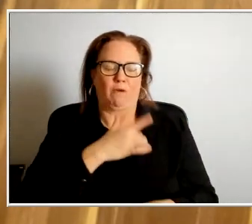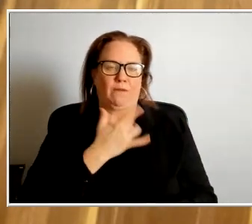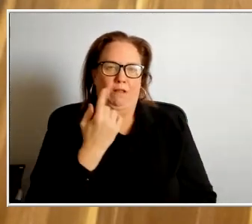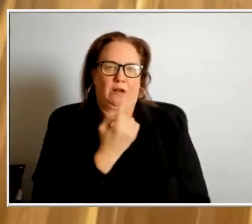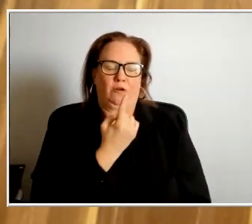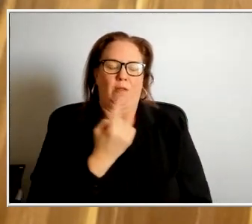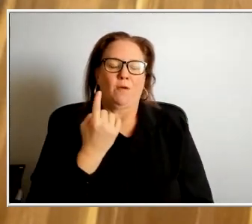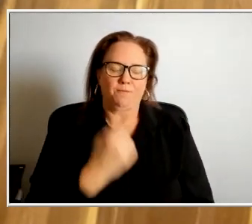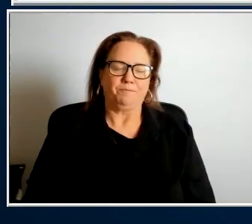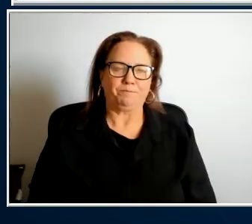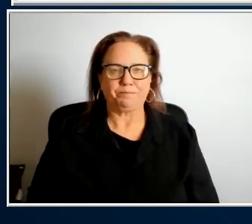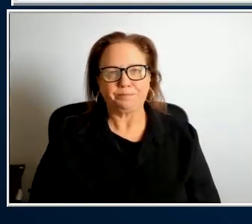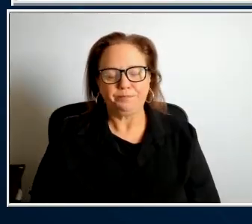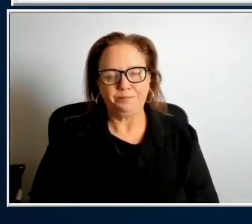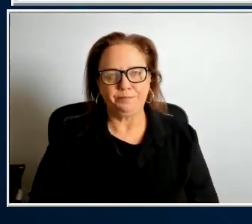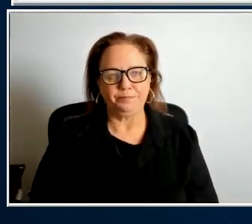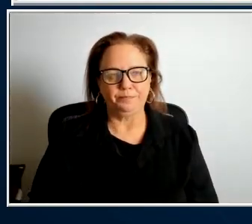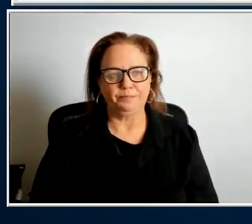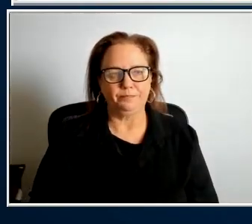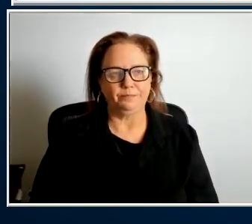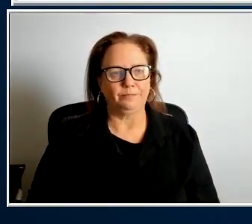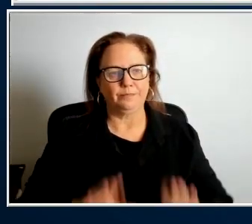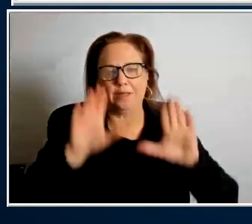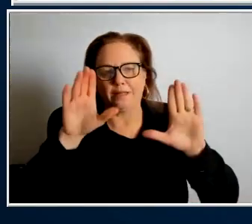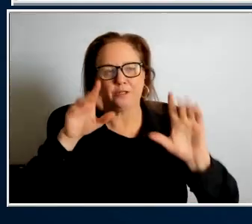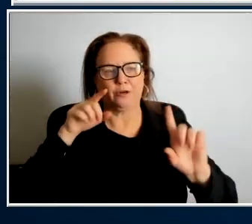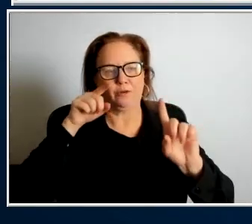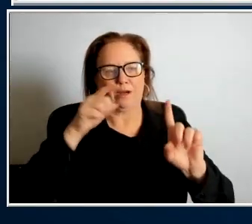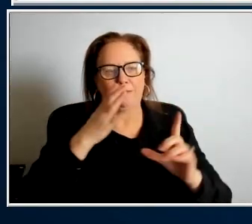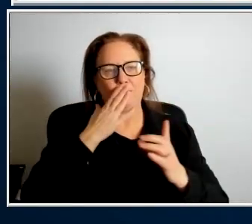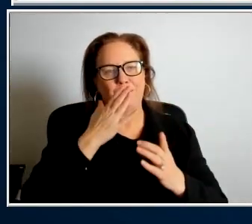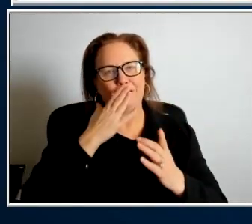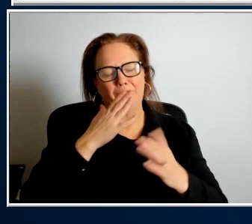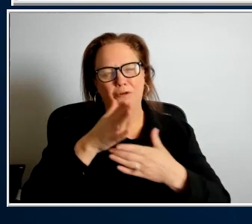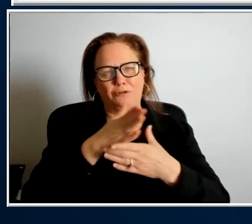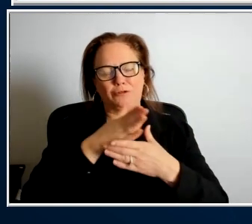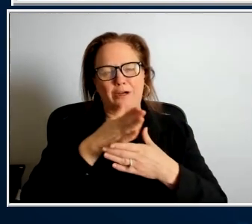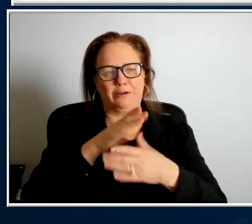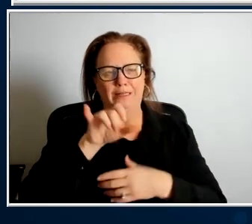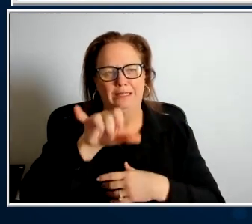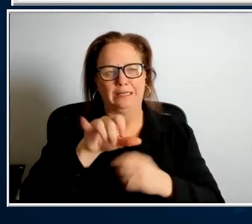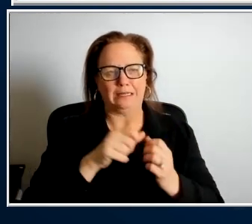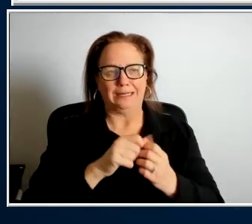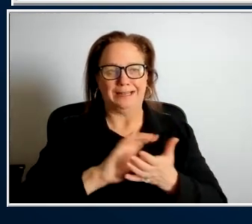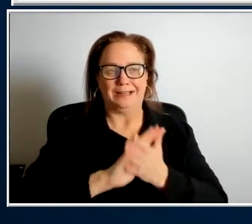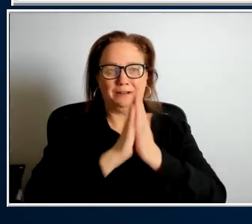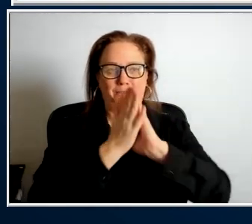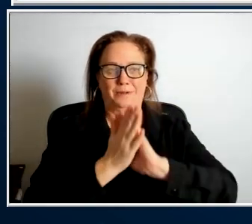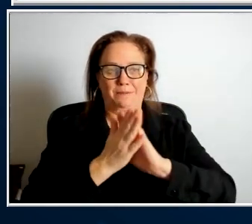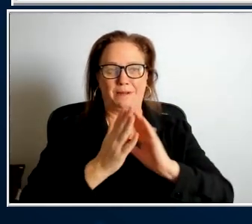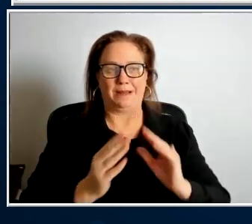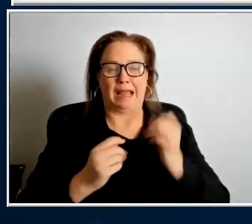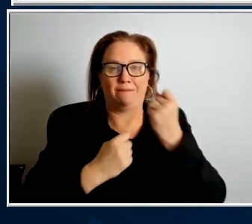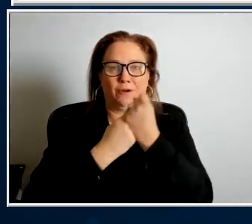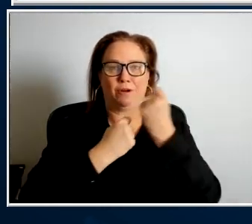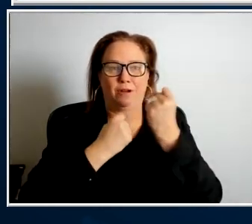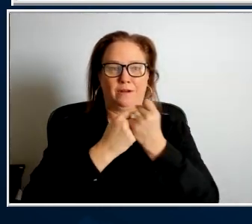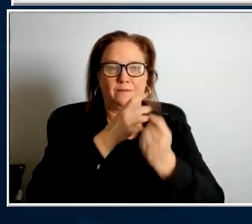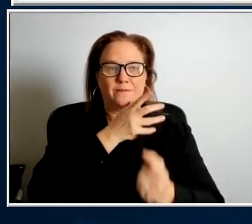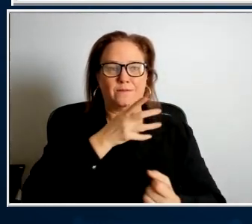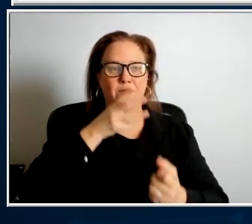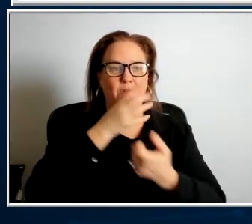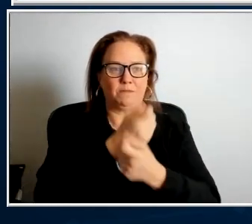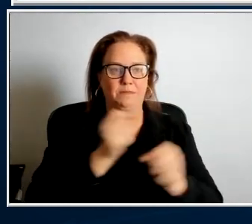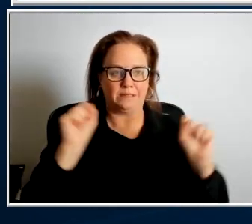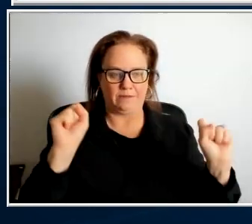alone. Great point, and thank you for sharing that. Also, you've become an even bigger advocate for farm safety to